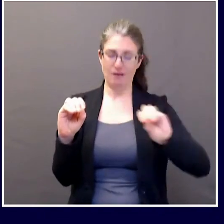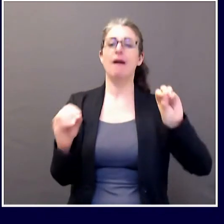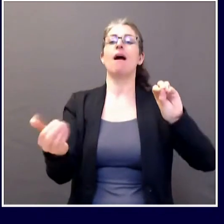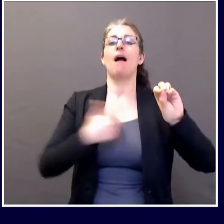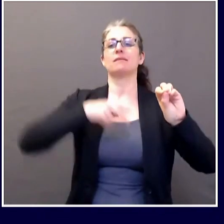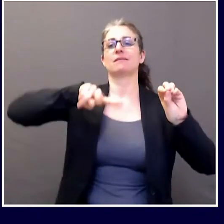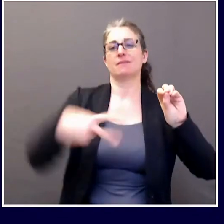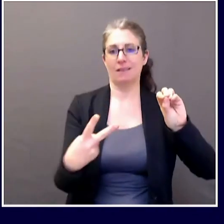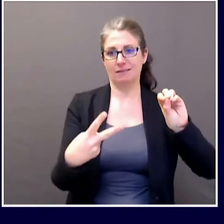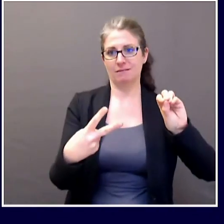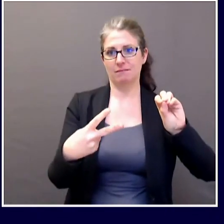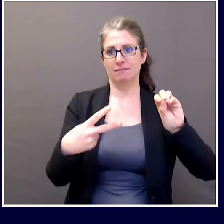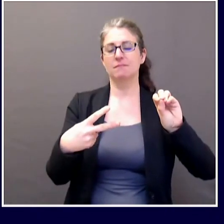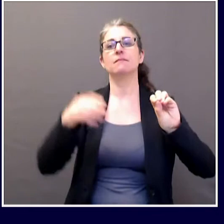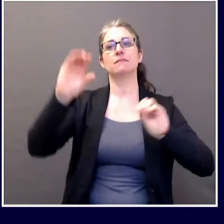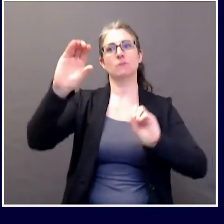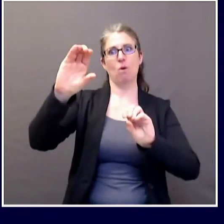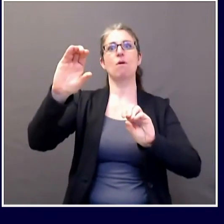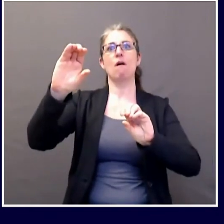70 and over,